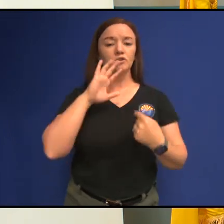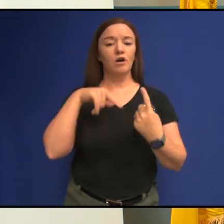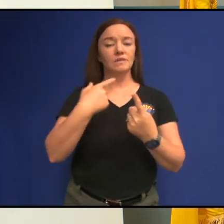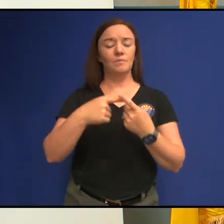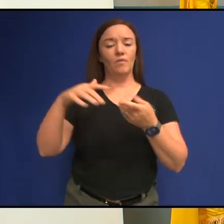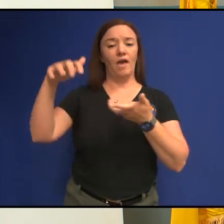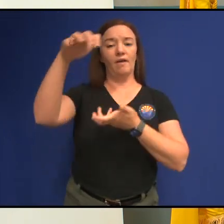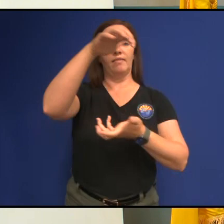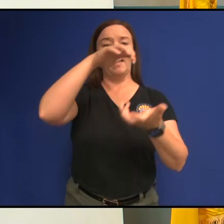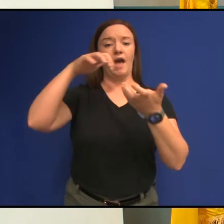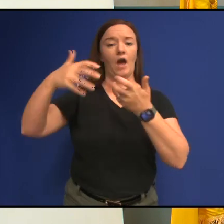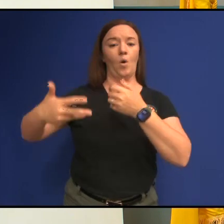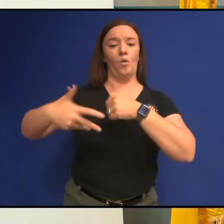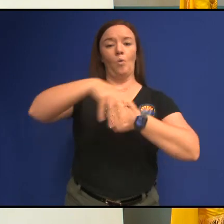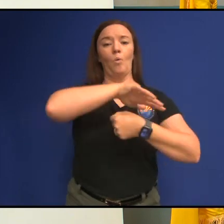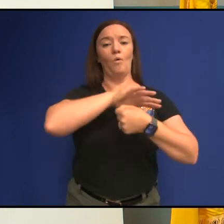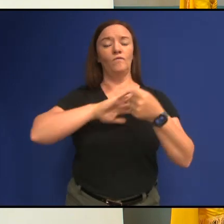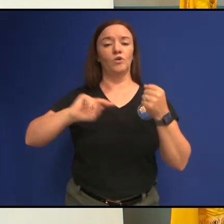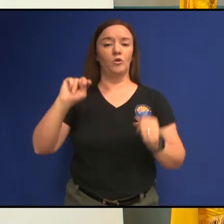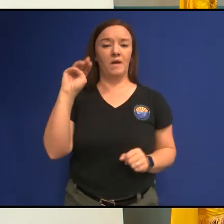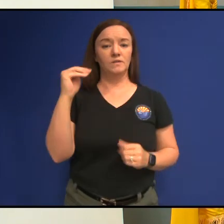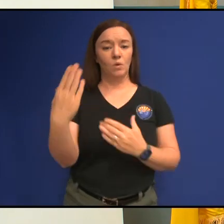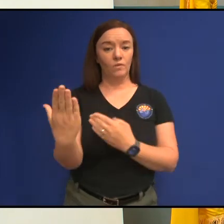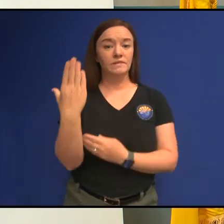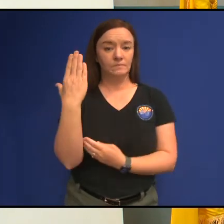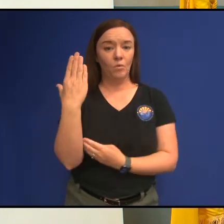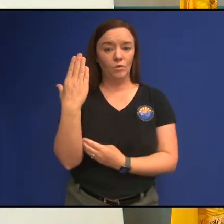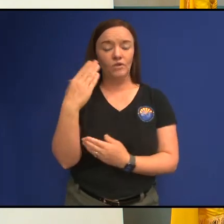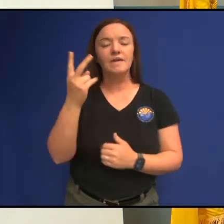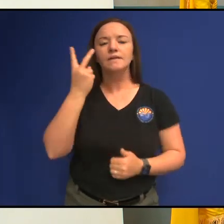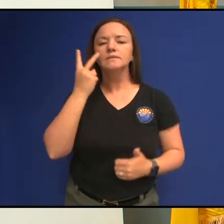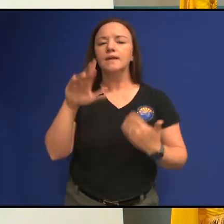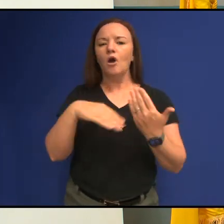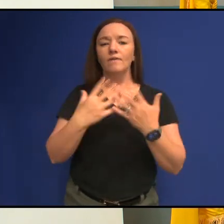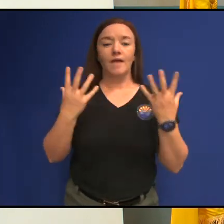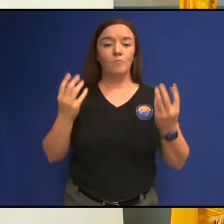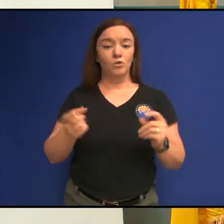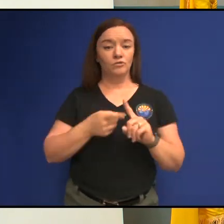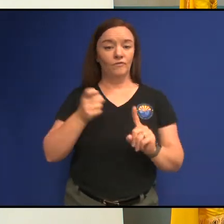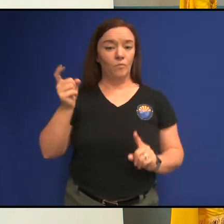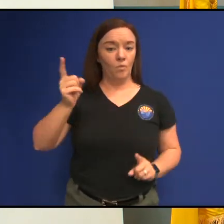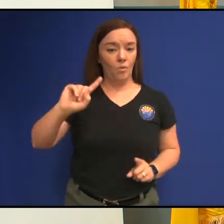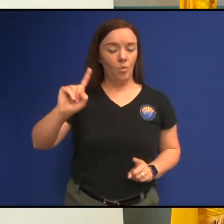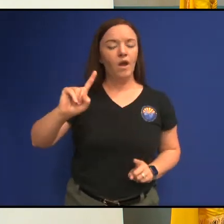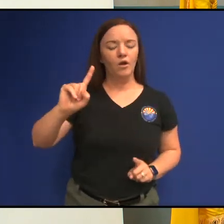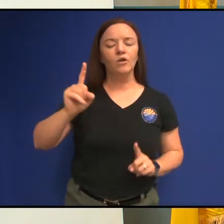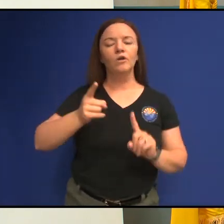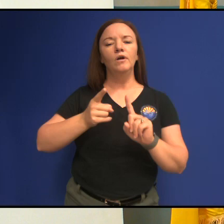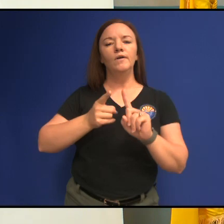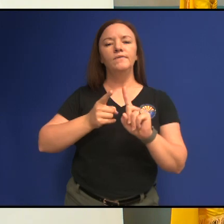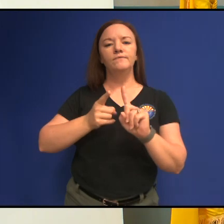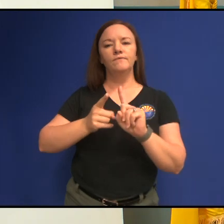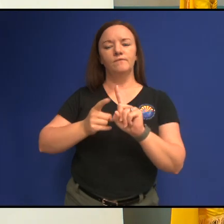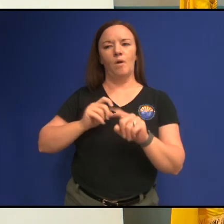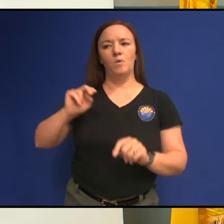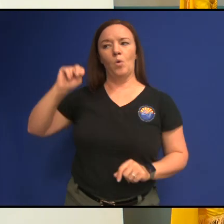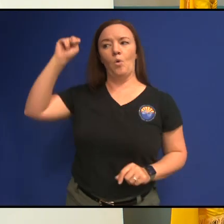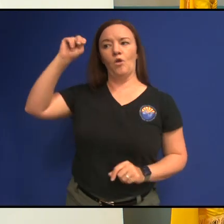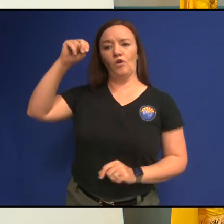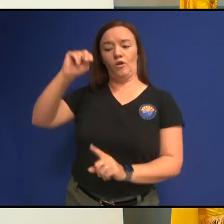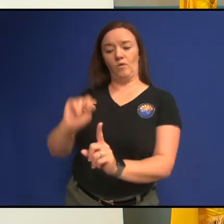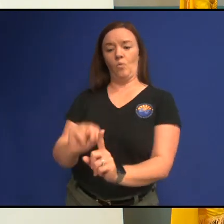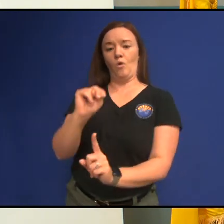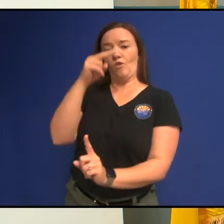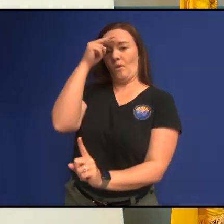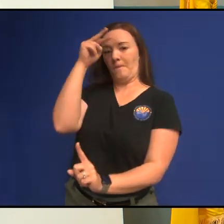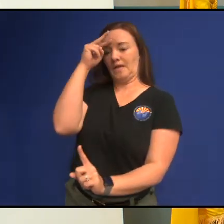cover over New Mexico this morning, and you can see where all that moisture stems from. It's kind of emanating out from northern Mexico and